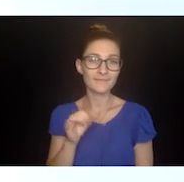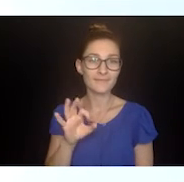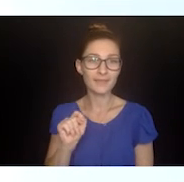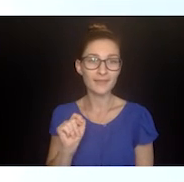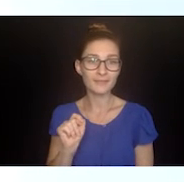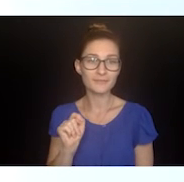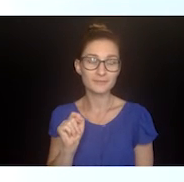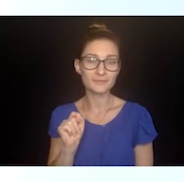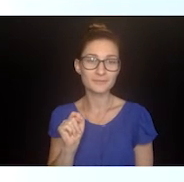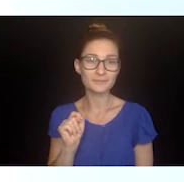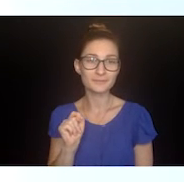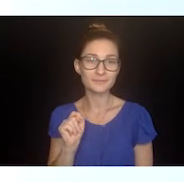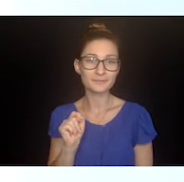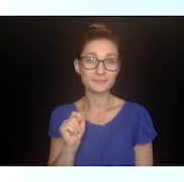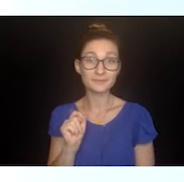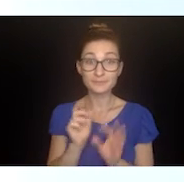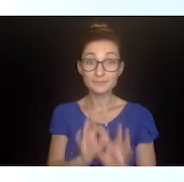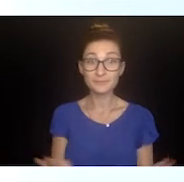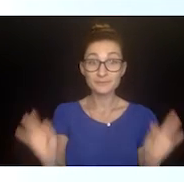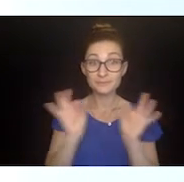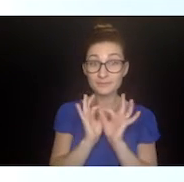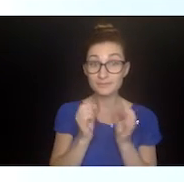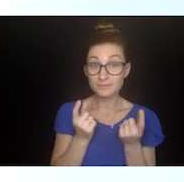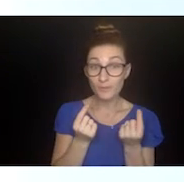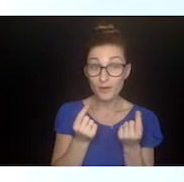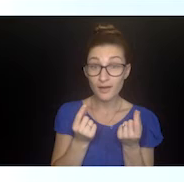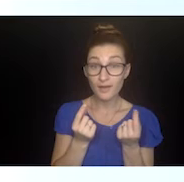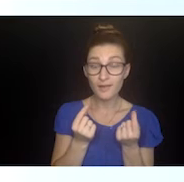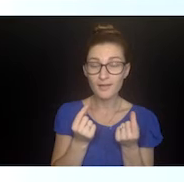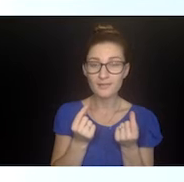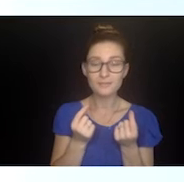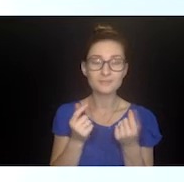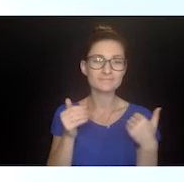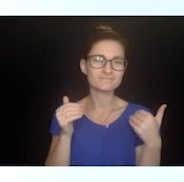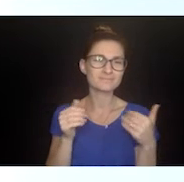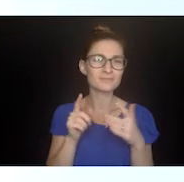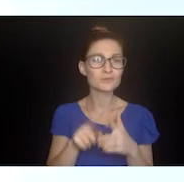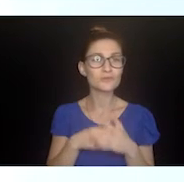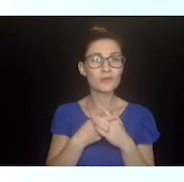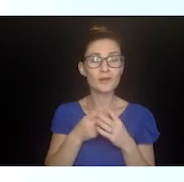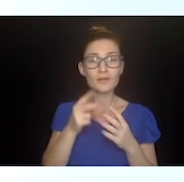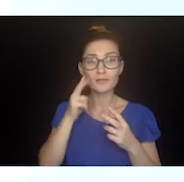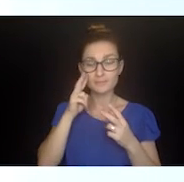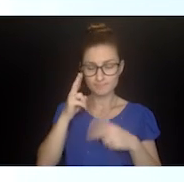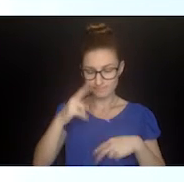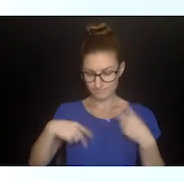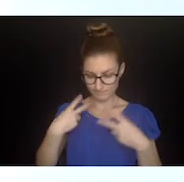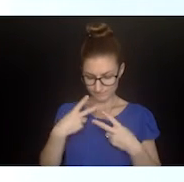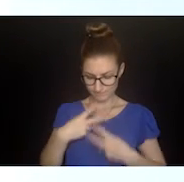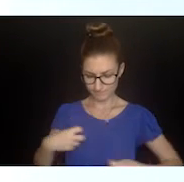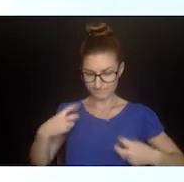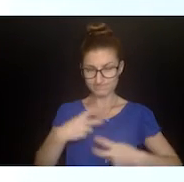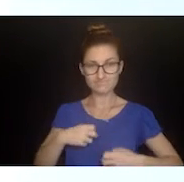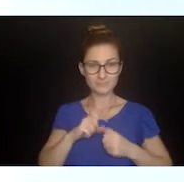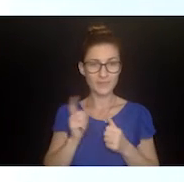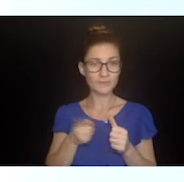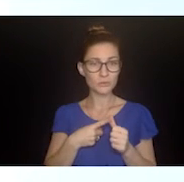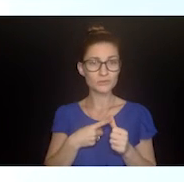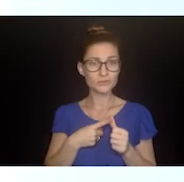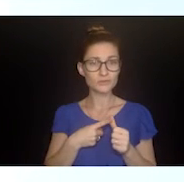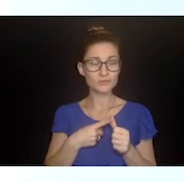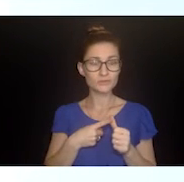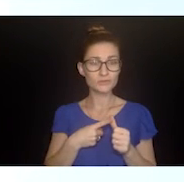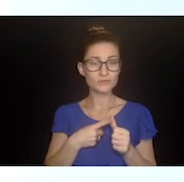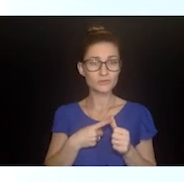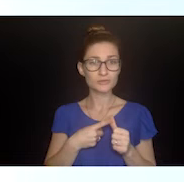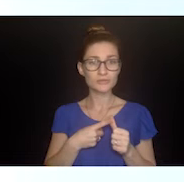there. The important thing is for you to start looking after yourself first,